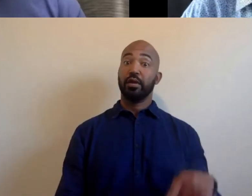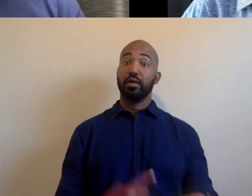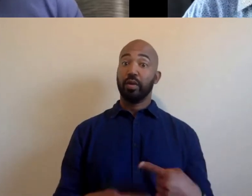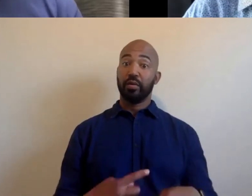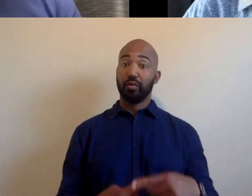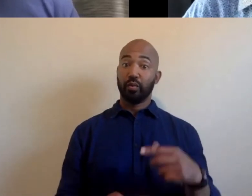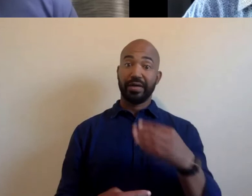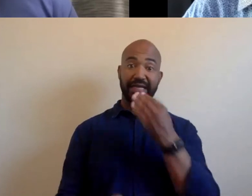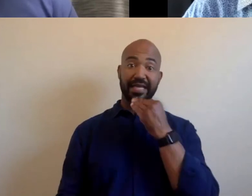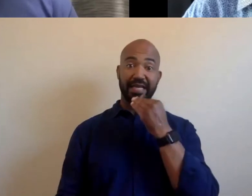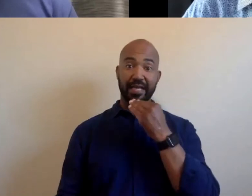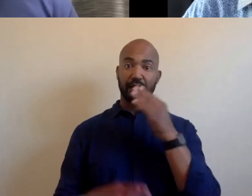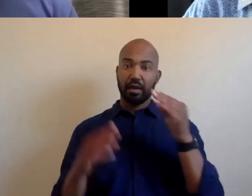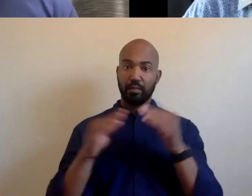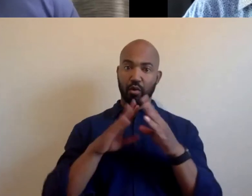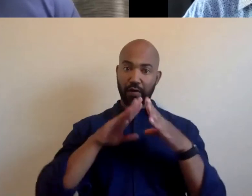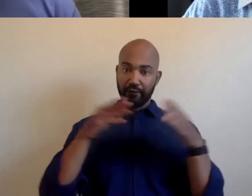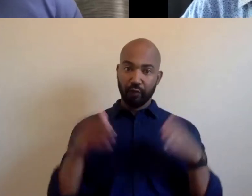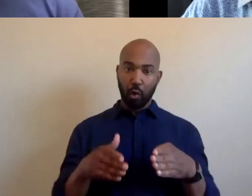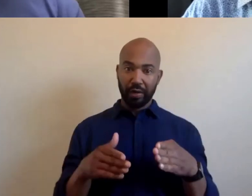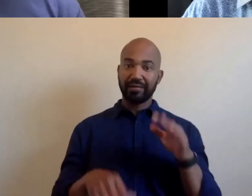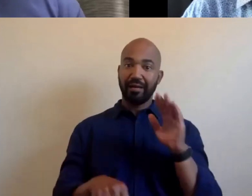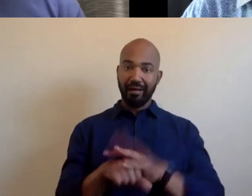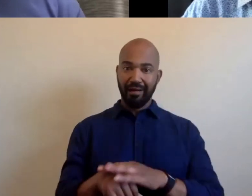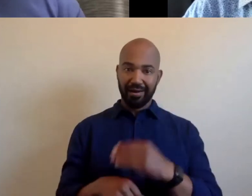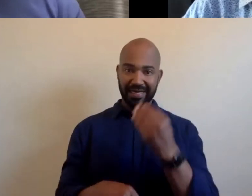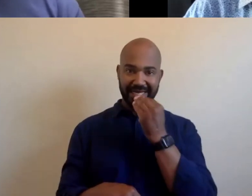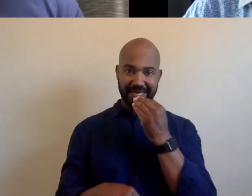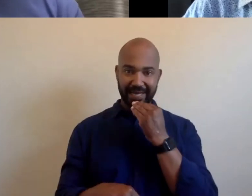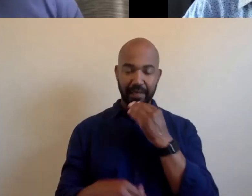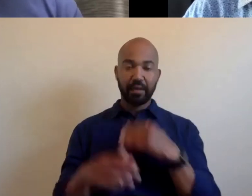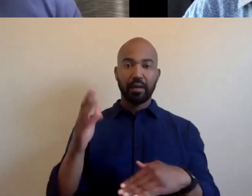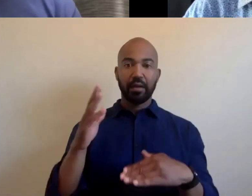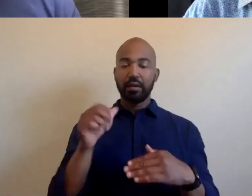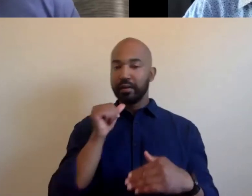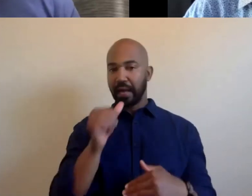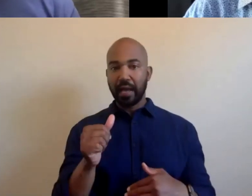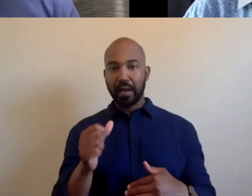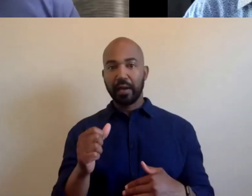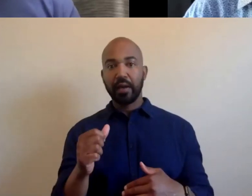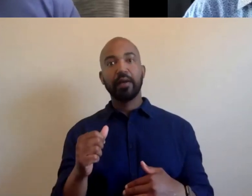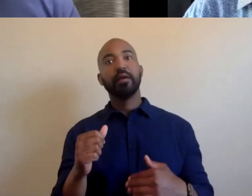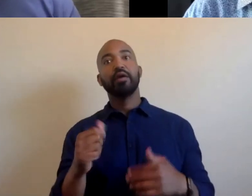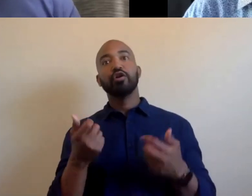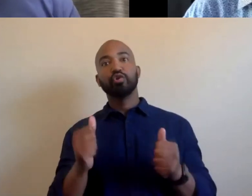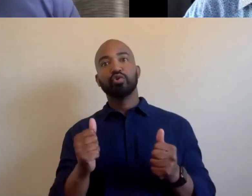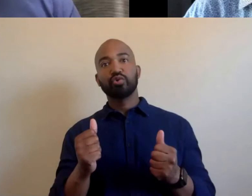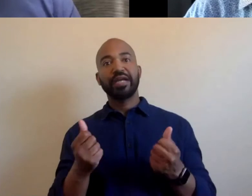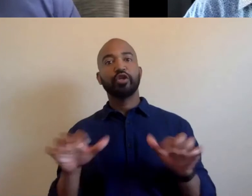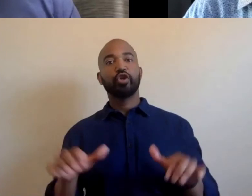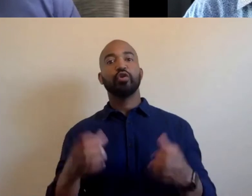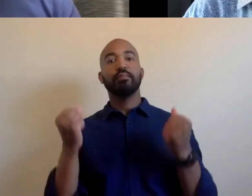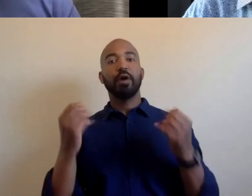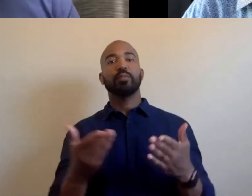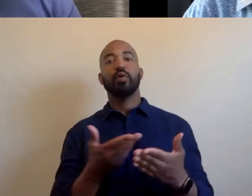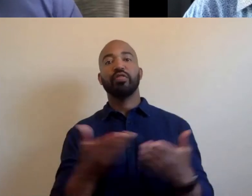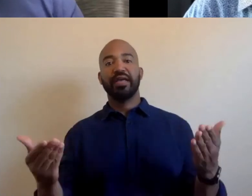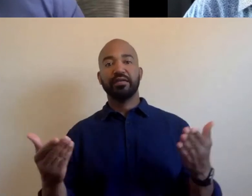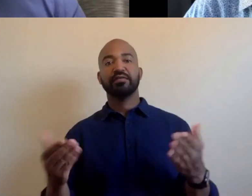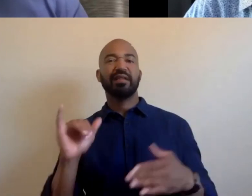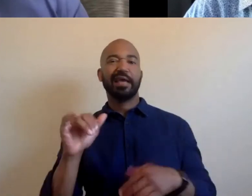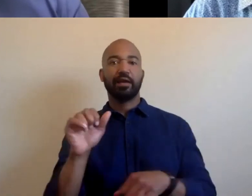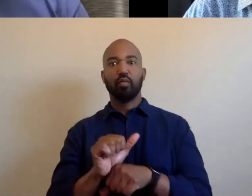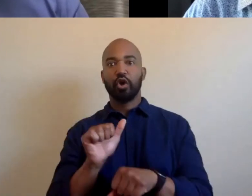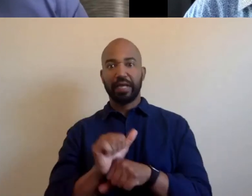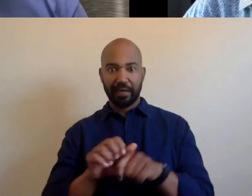meal, it's better to be focused on the task of eating rather than multitasking, like sitting at a desk or a computer. Is that true, and why? Yeah.